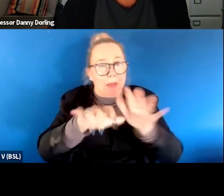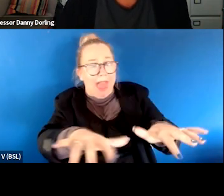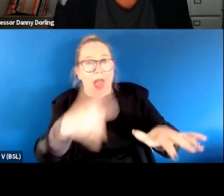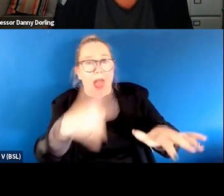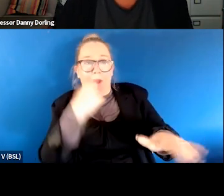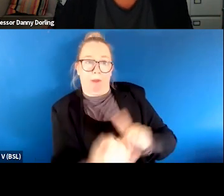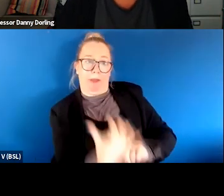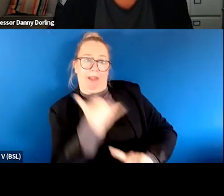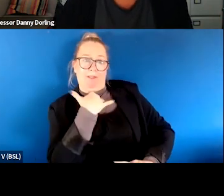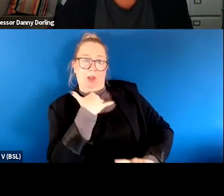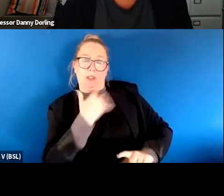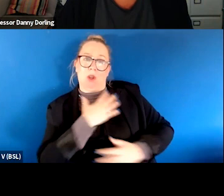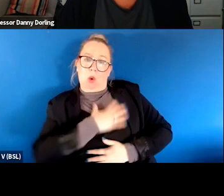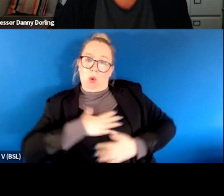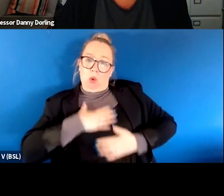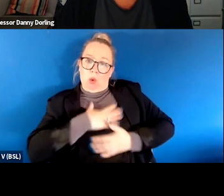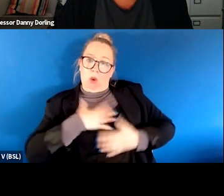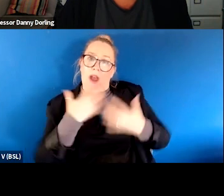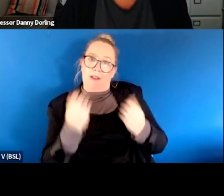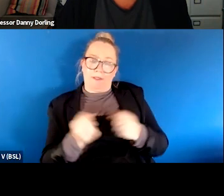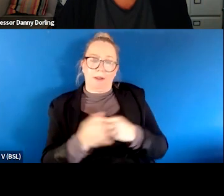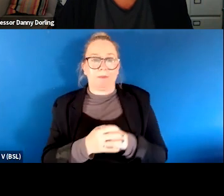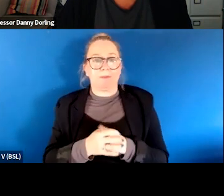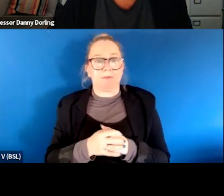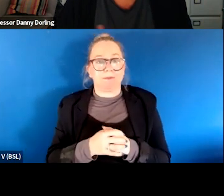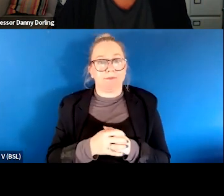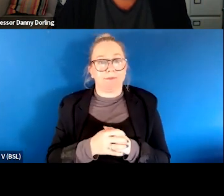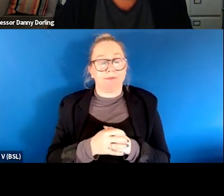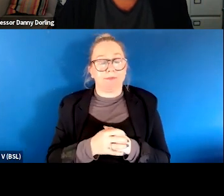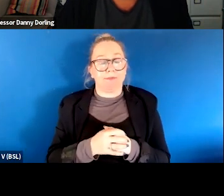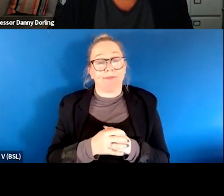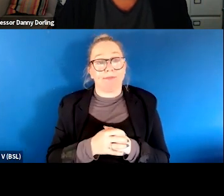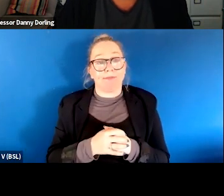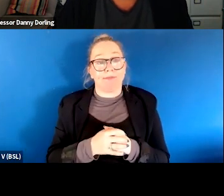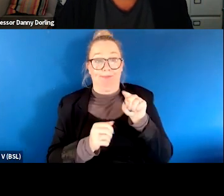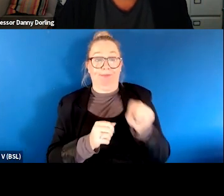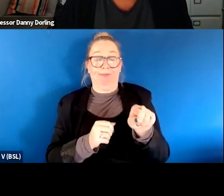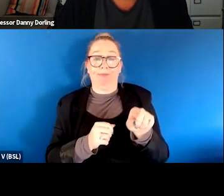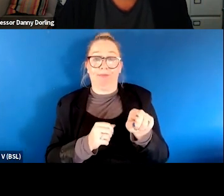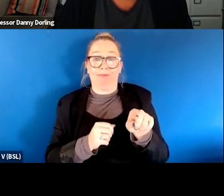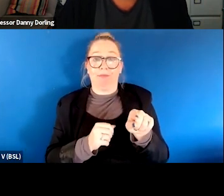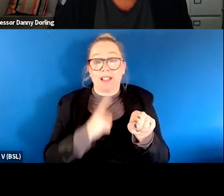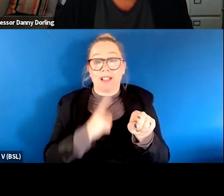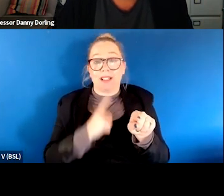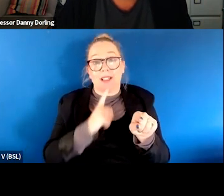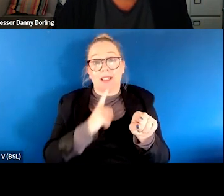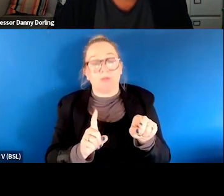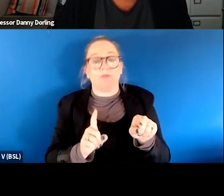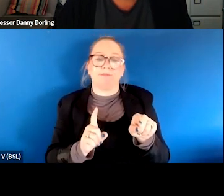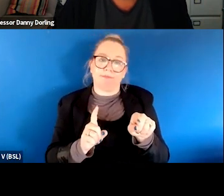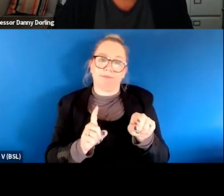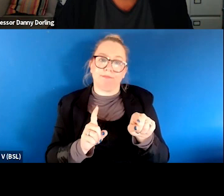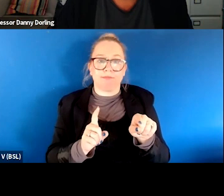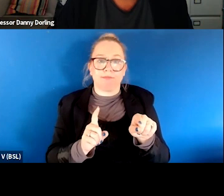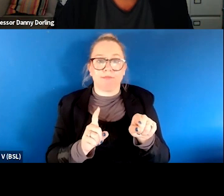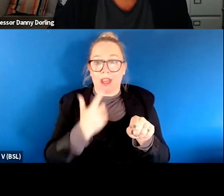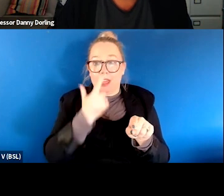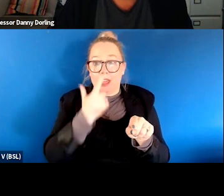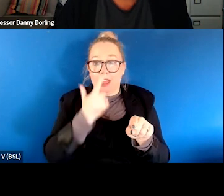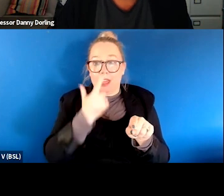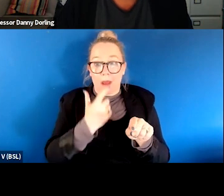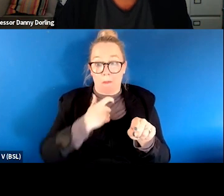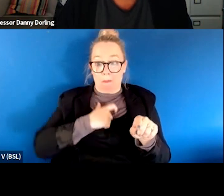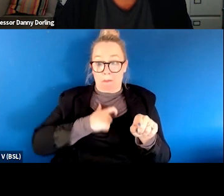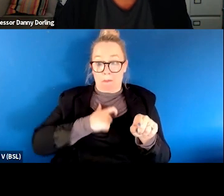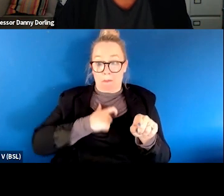And this particular writer goes on to say that it could manifest itself in people who appear to be